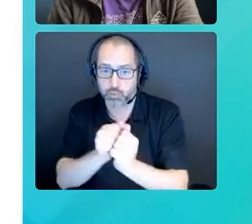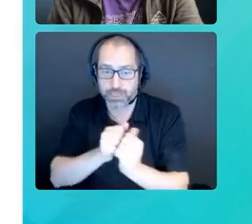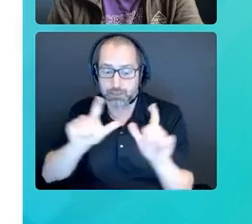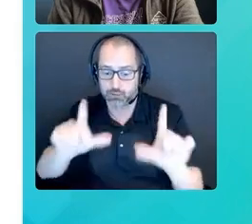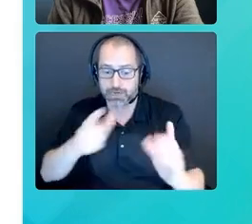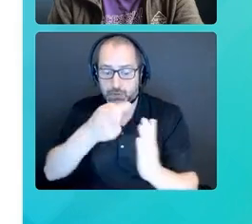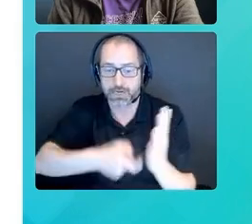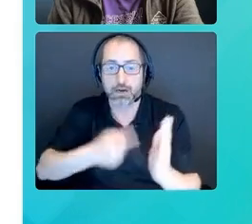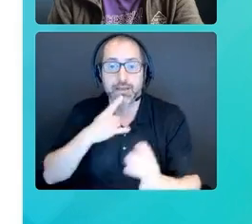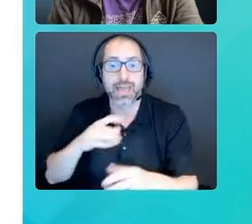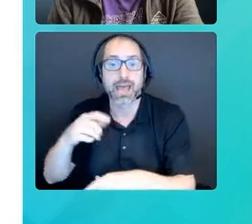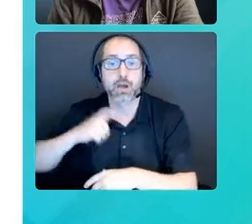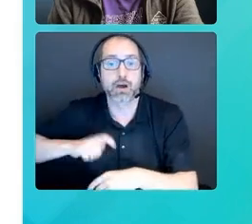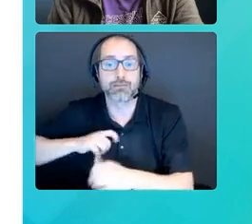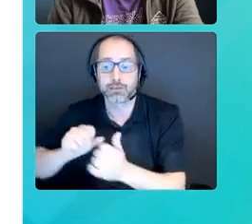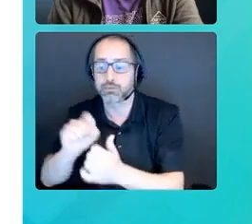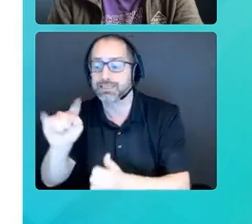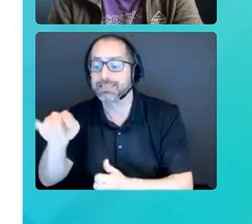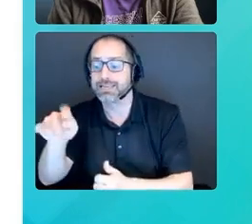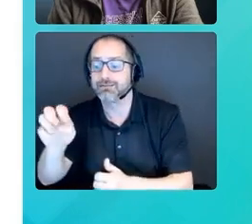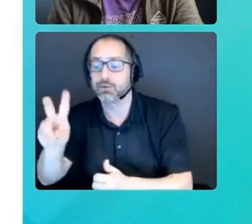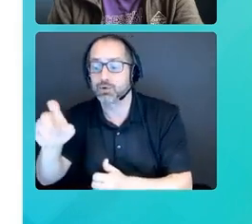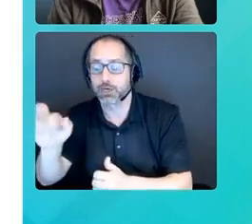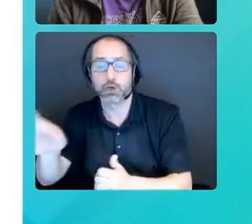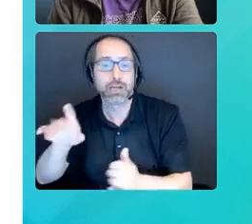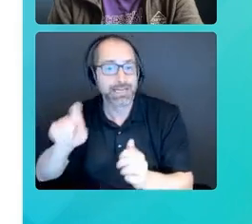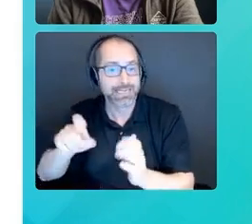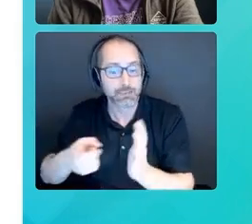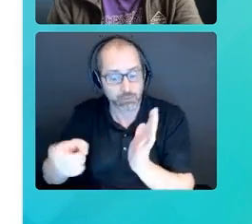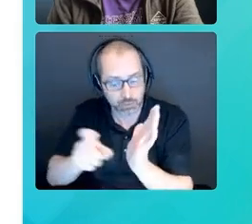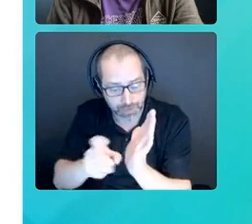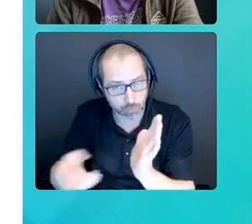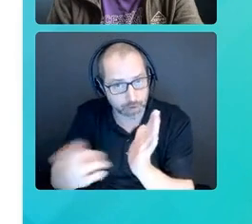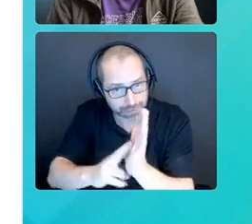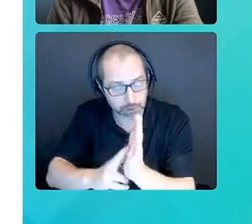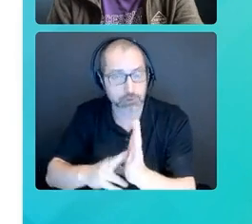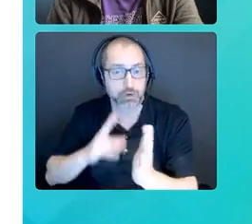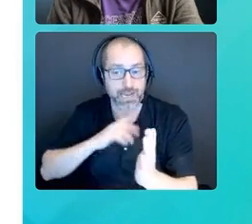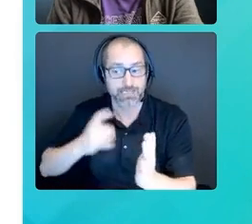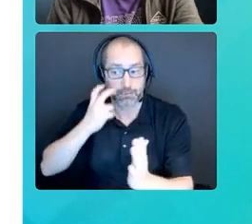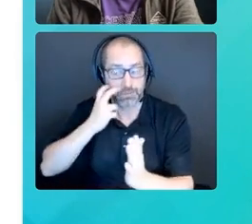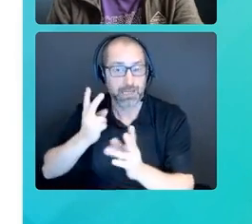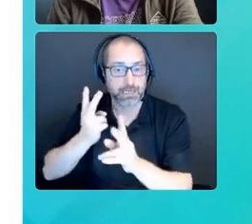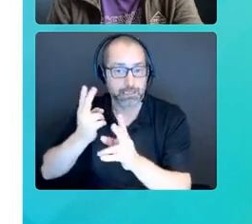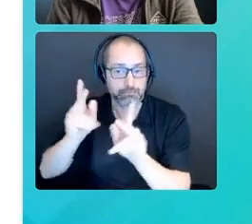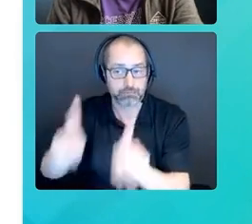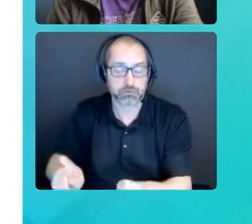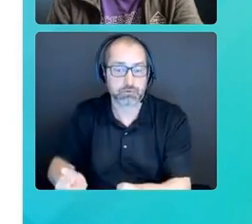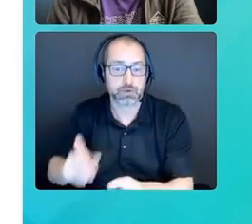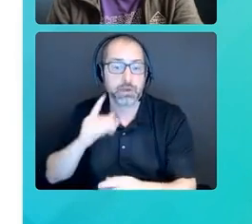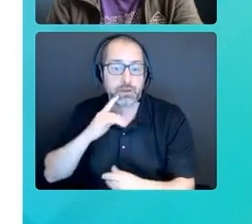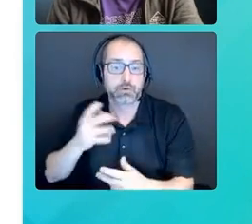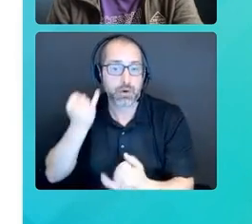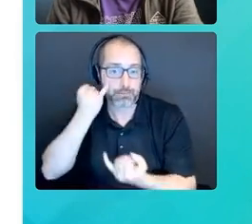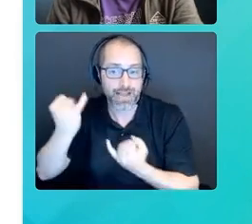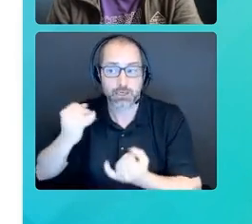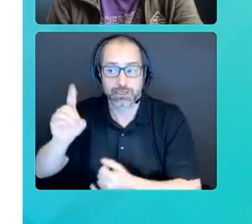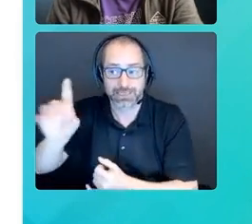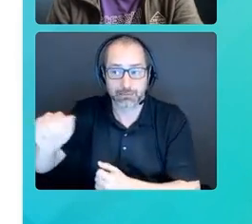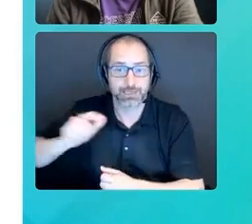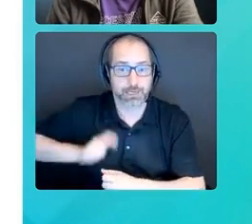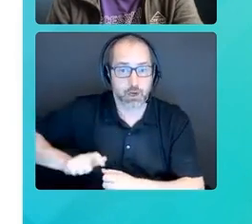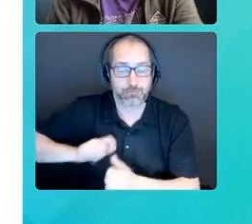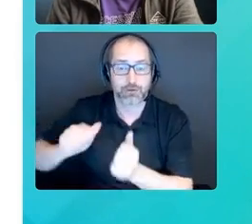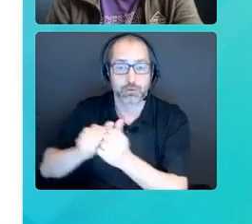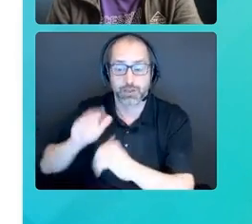needs to be able to register as a blind user. So it works as a fully blind user. And imagine at a conference, a disability conference with a bunch of